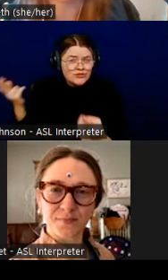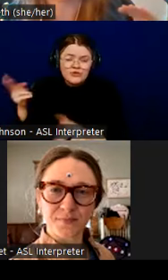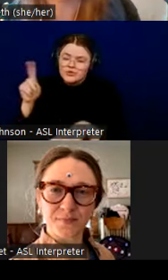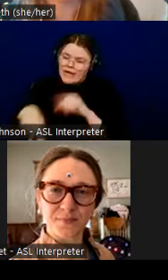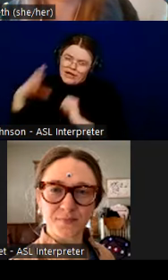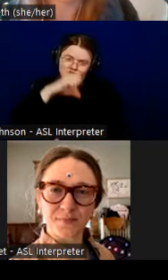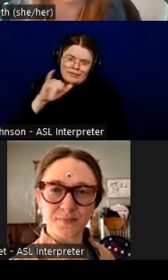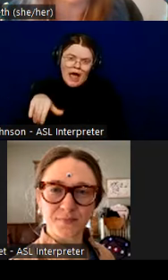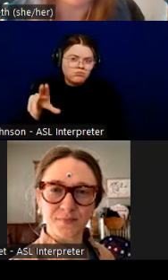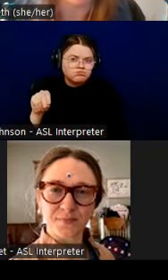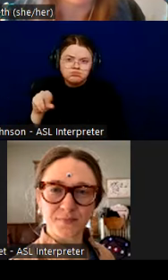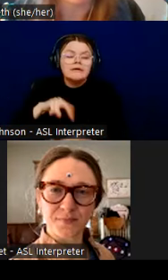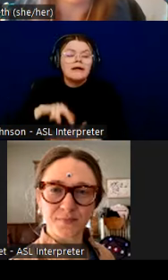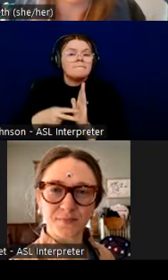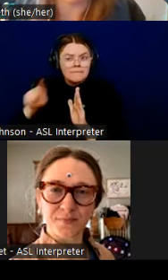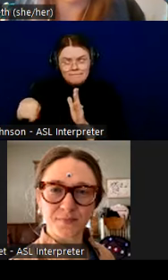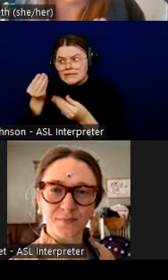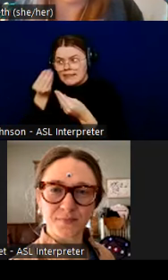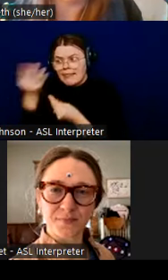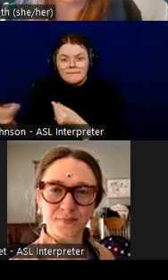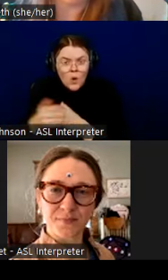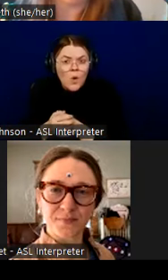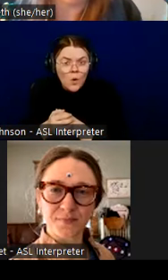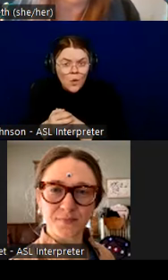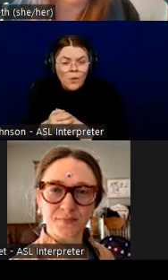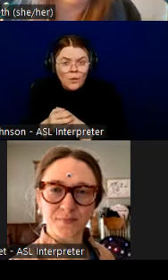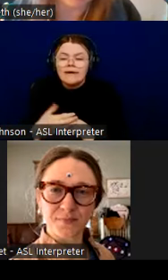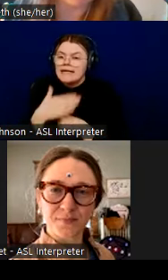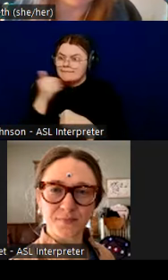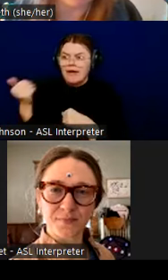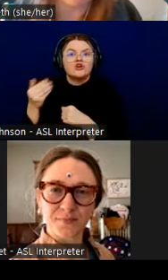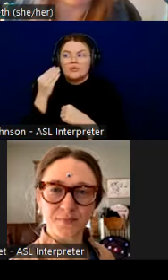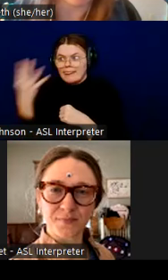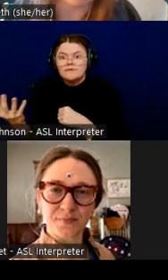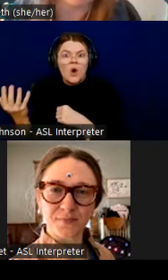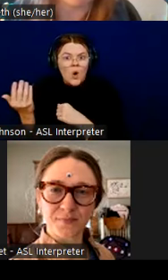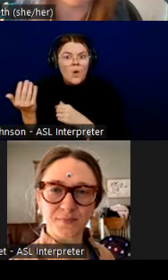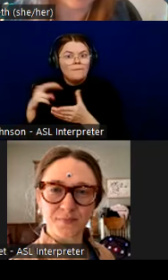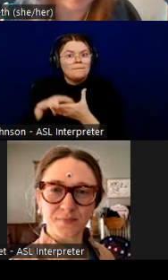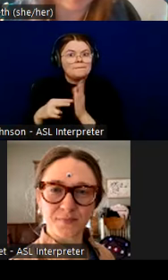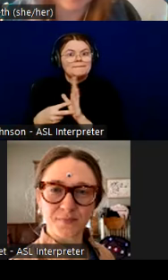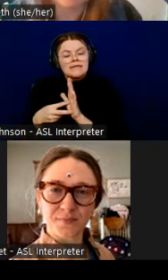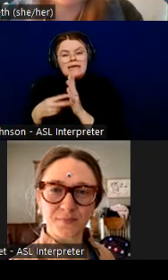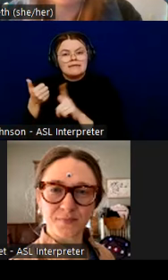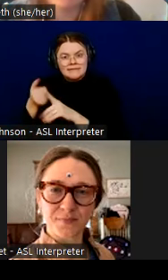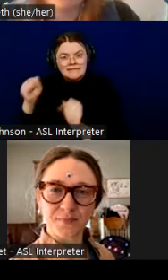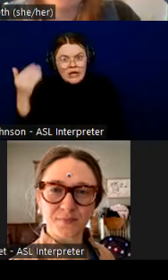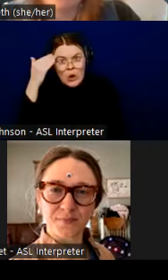It's better to get the same information twice than to get no information ever because somebody assumed you already had